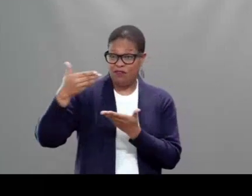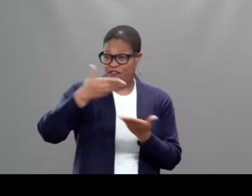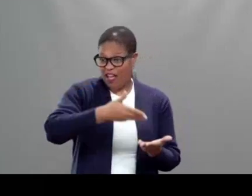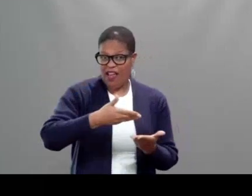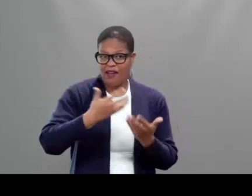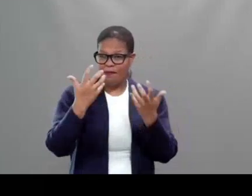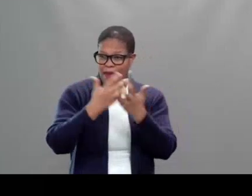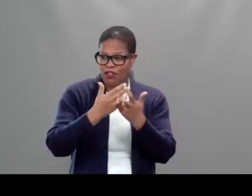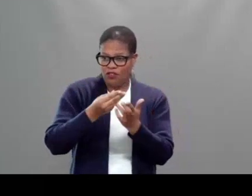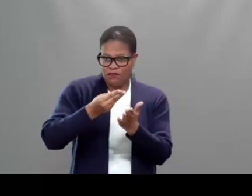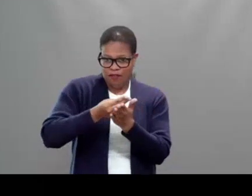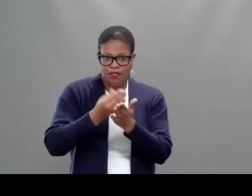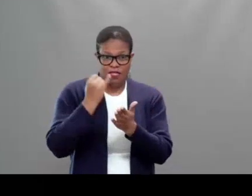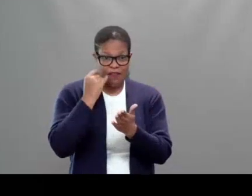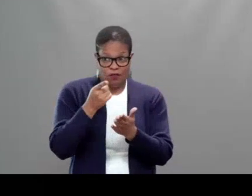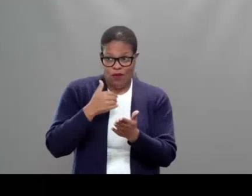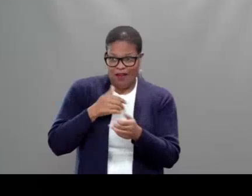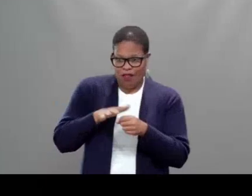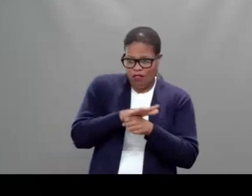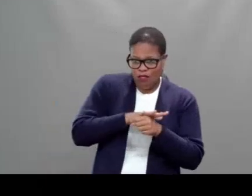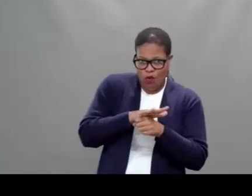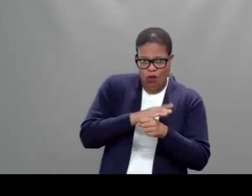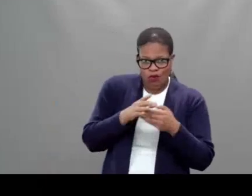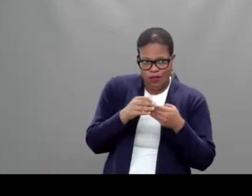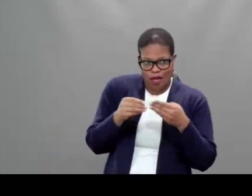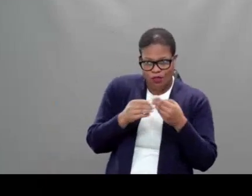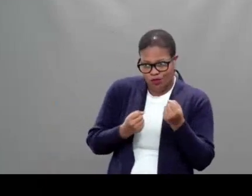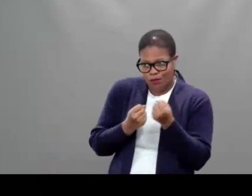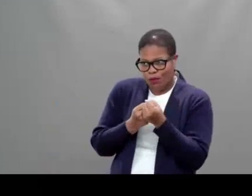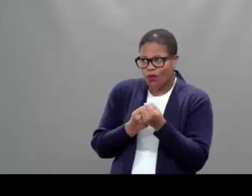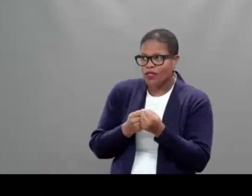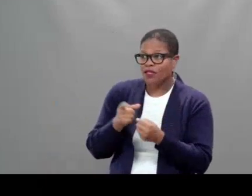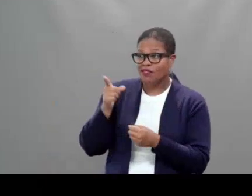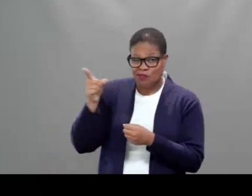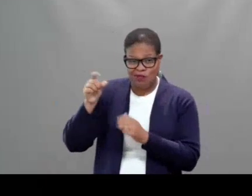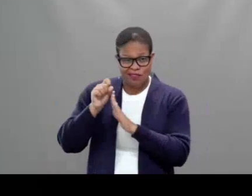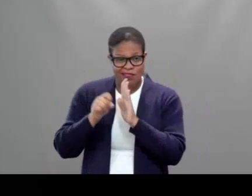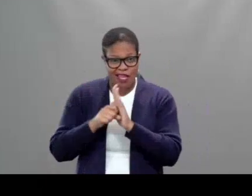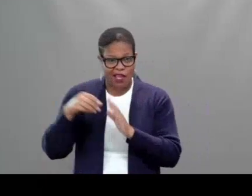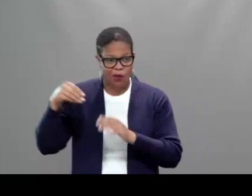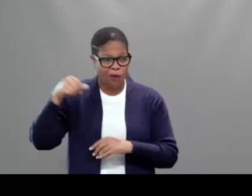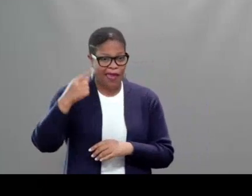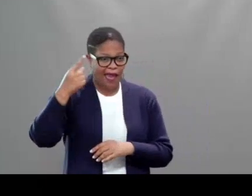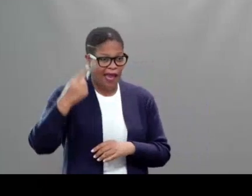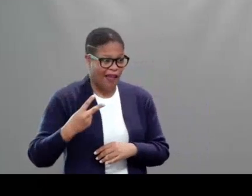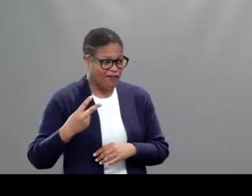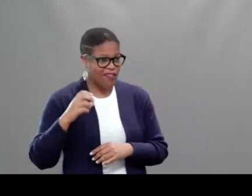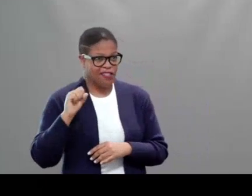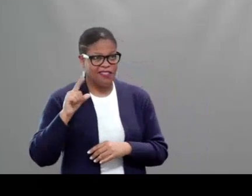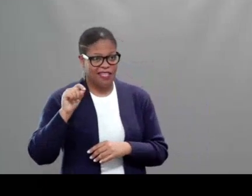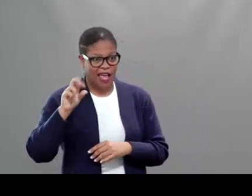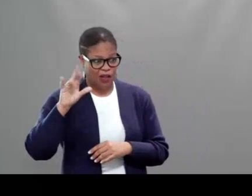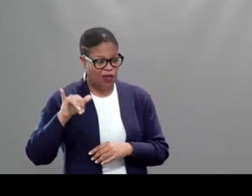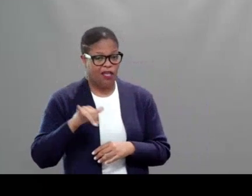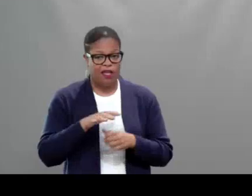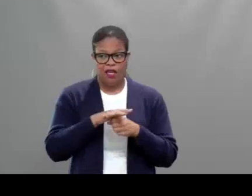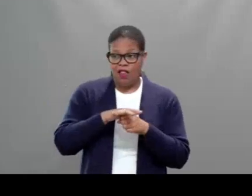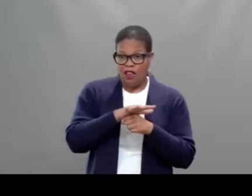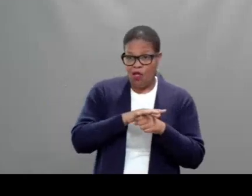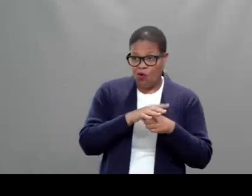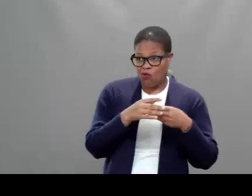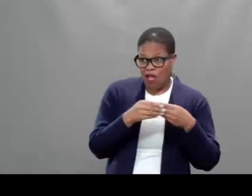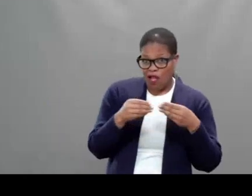local dollars to support it. So they'll pay half the salary and then the local